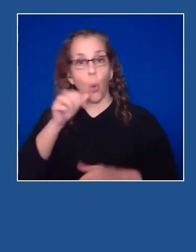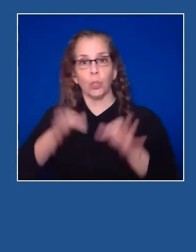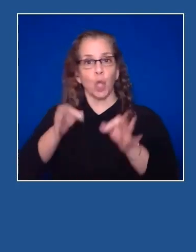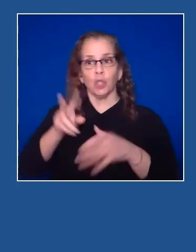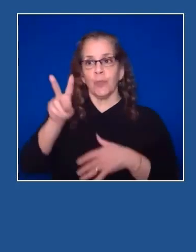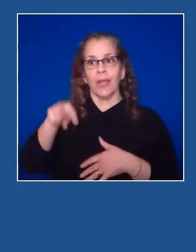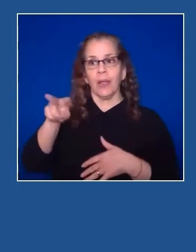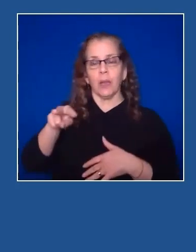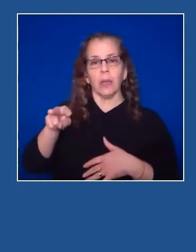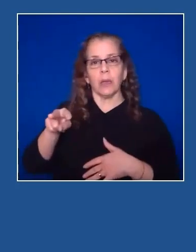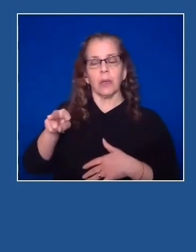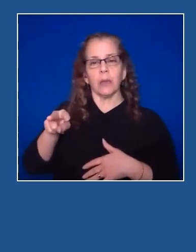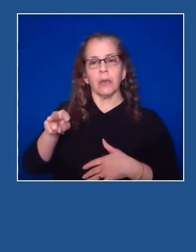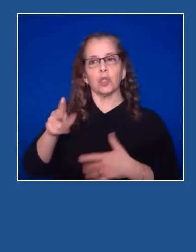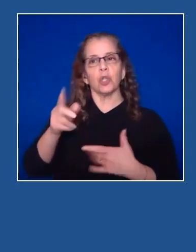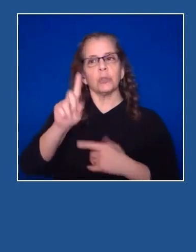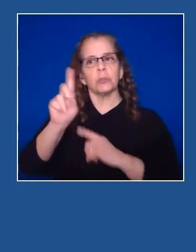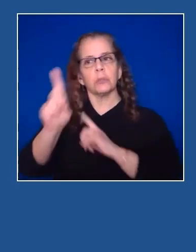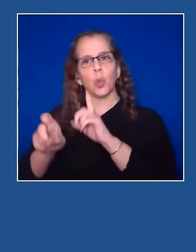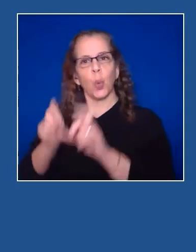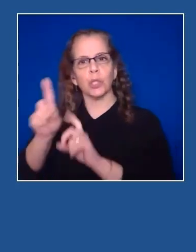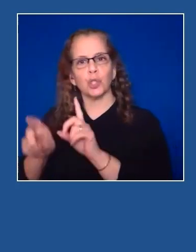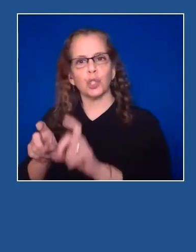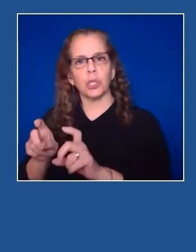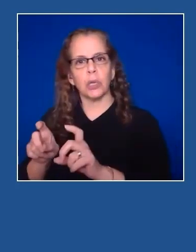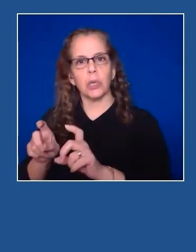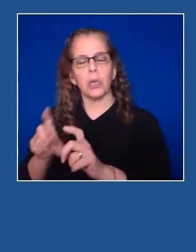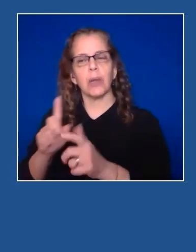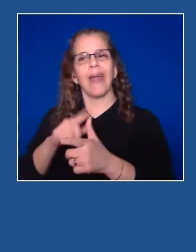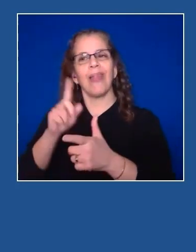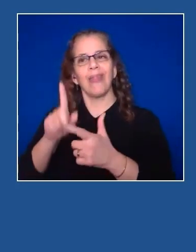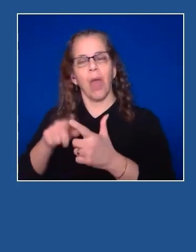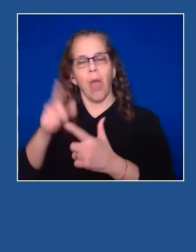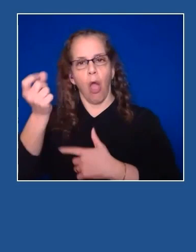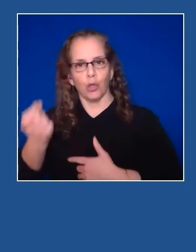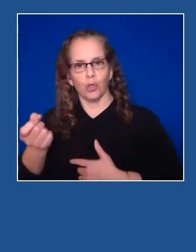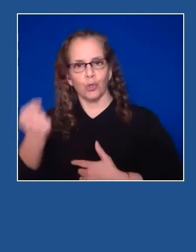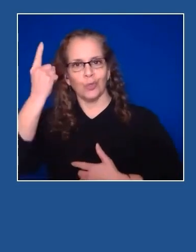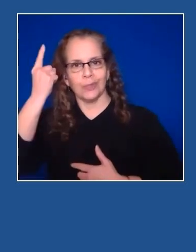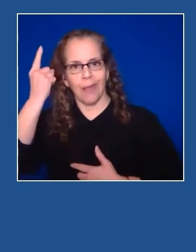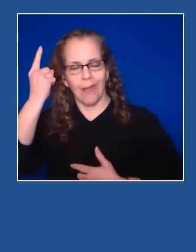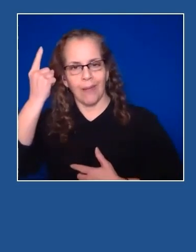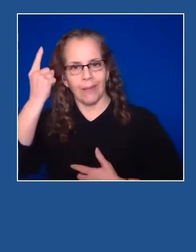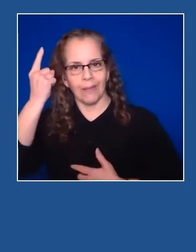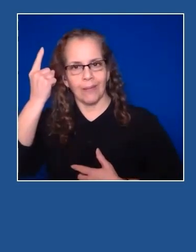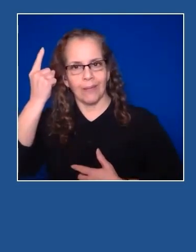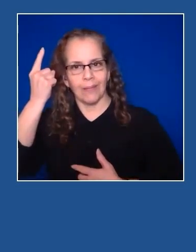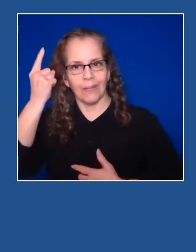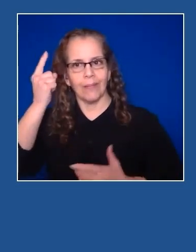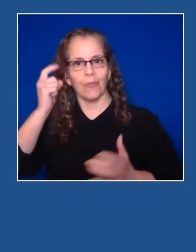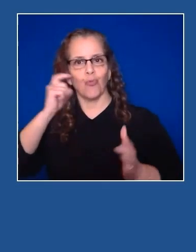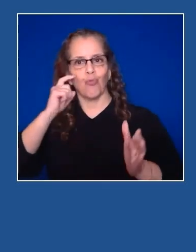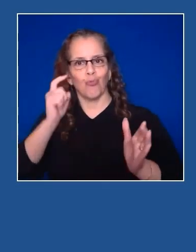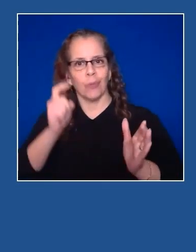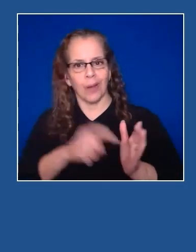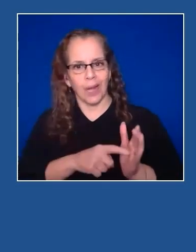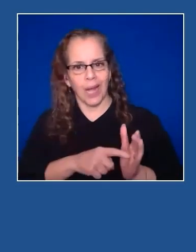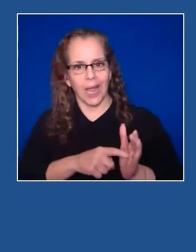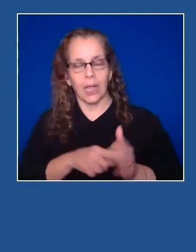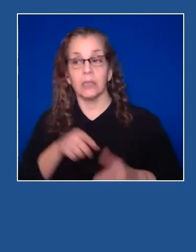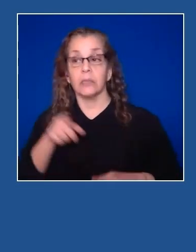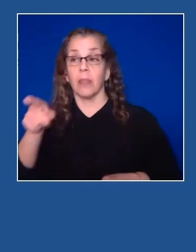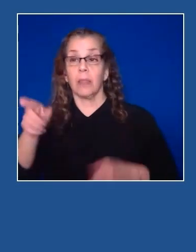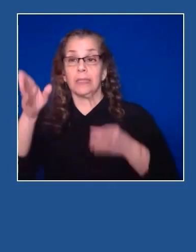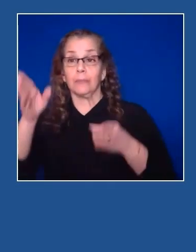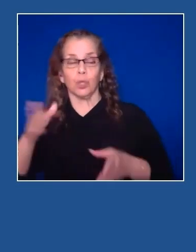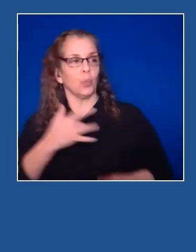can understand something, and then we can validate it. And then the other person will actually feel soothed. What